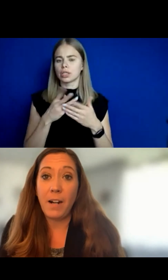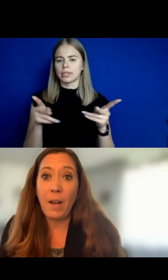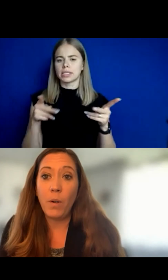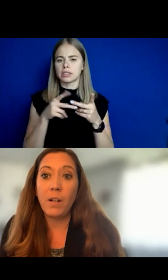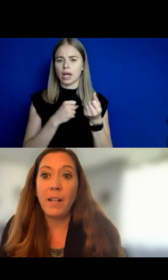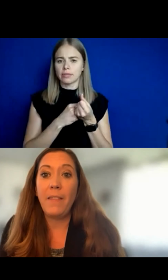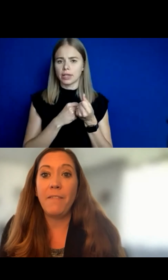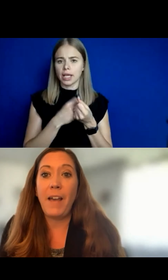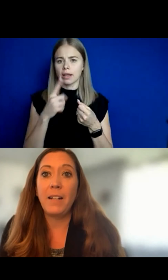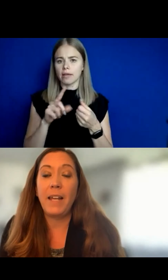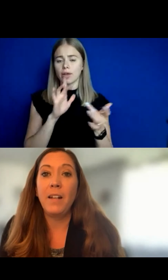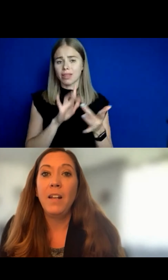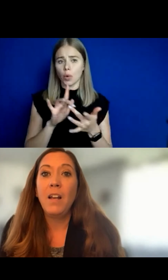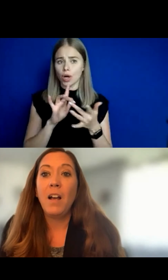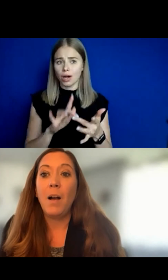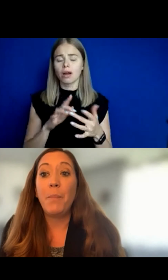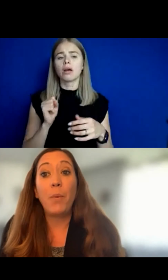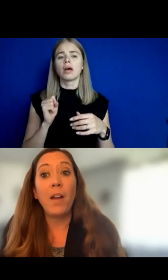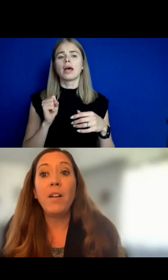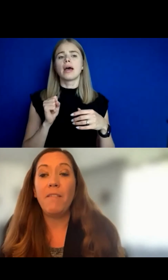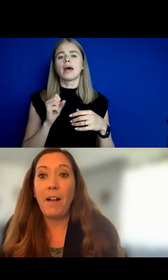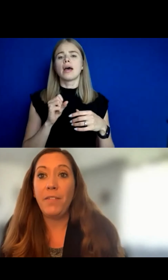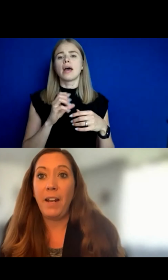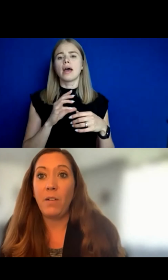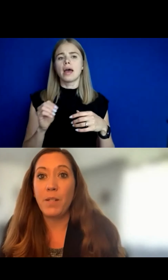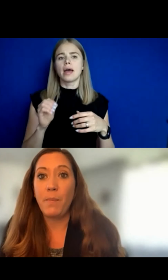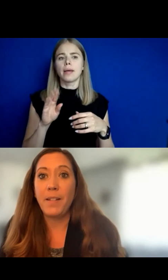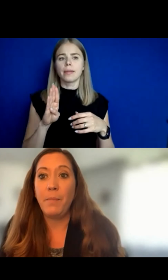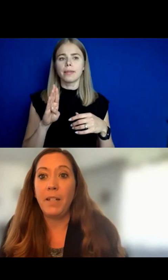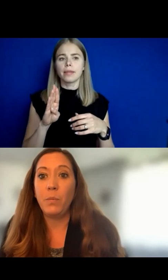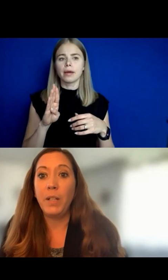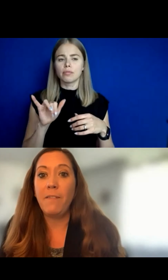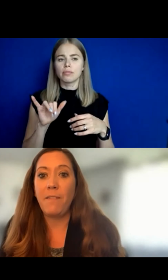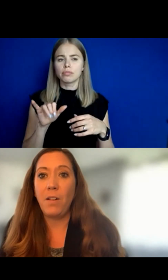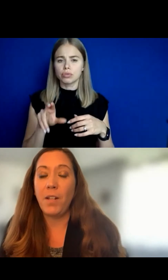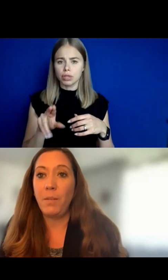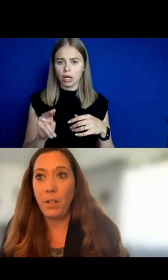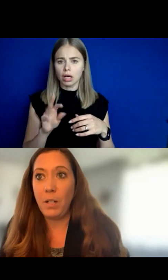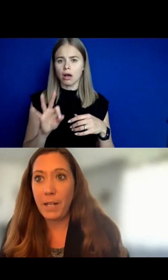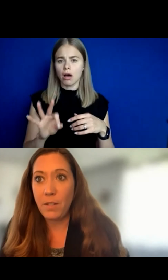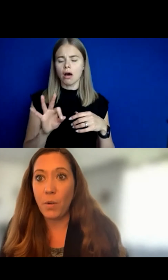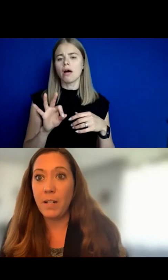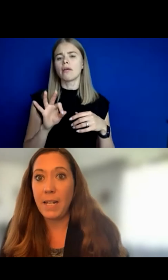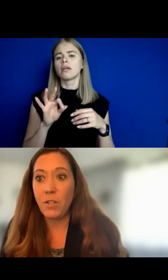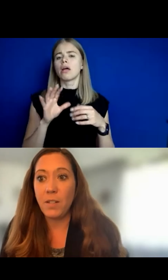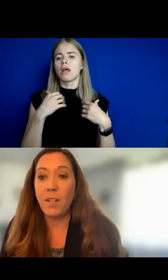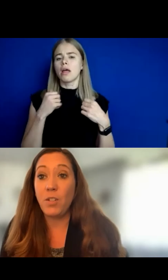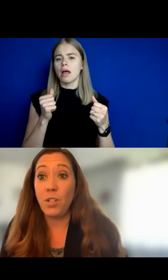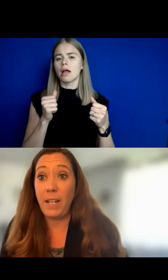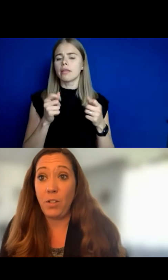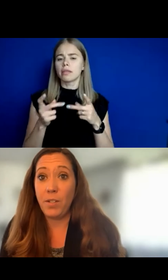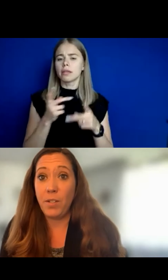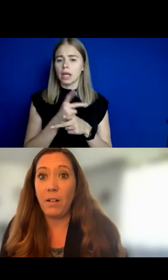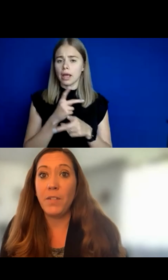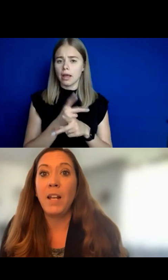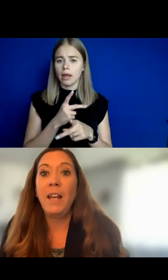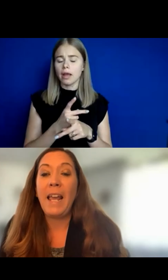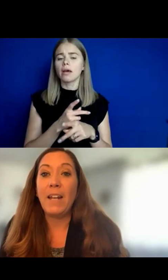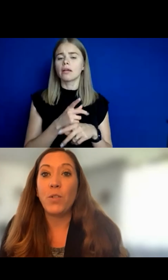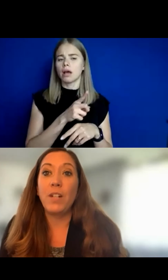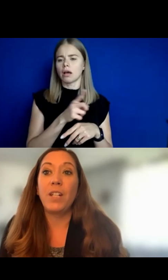for our network and the fact that the brunt of healthcare responsibility really falls on community-based organizations such as